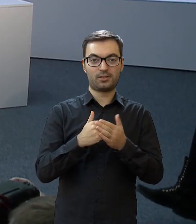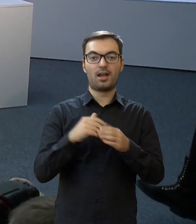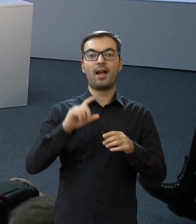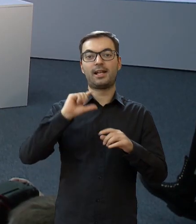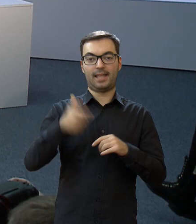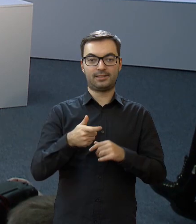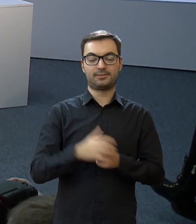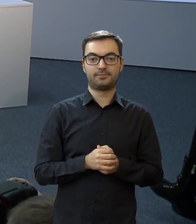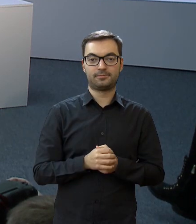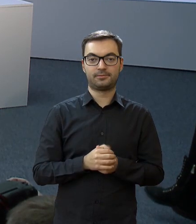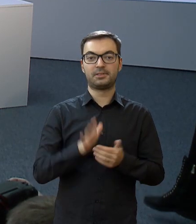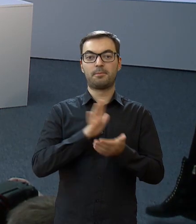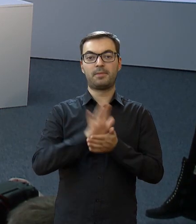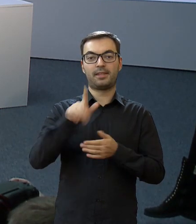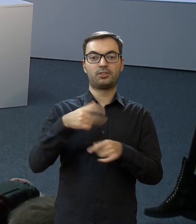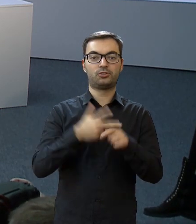15.26%.